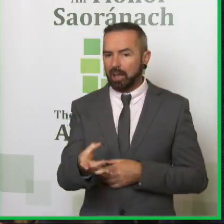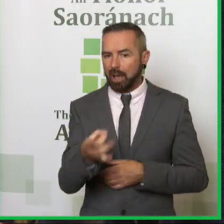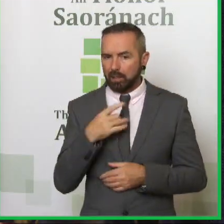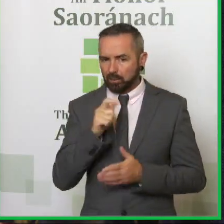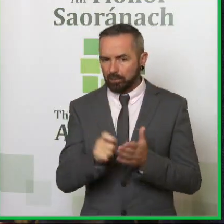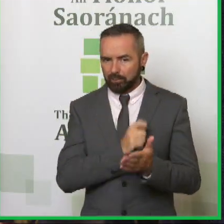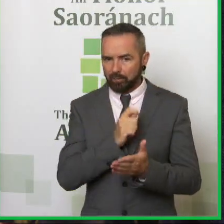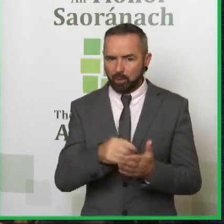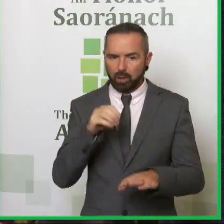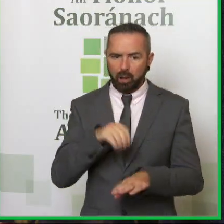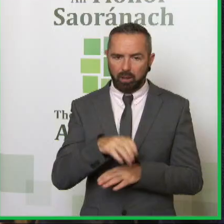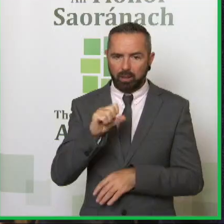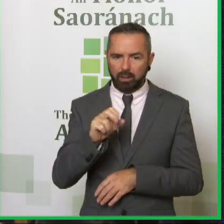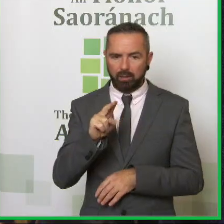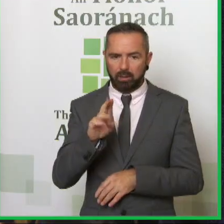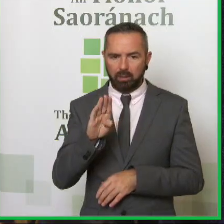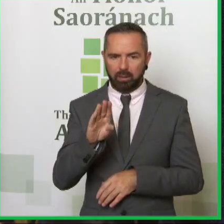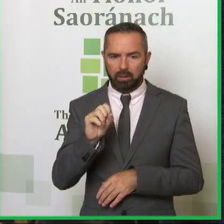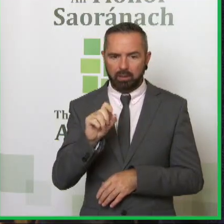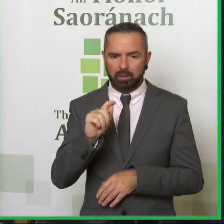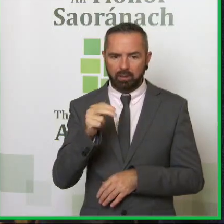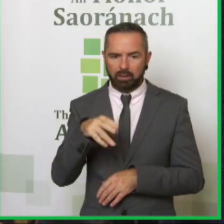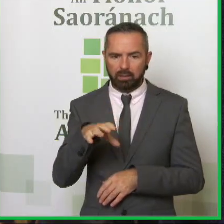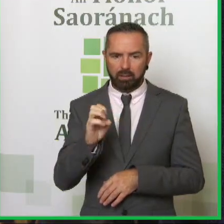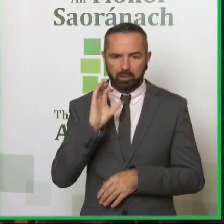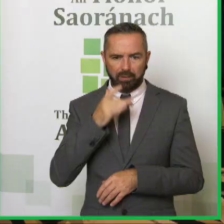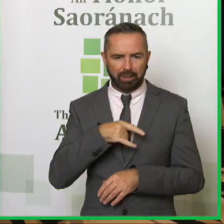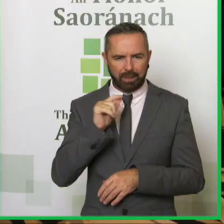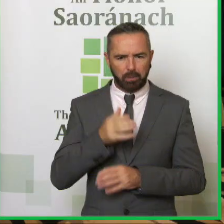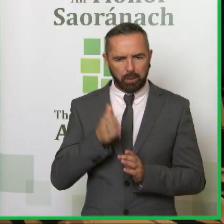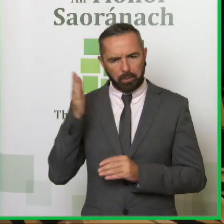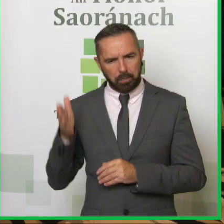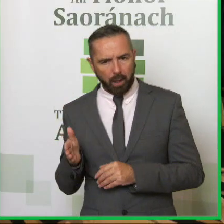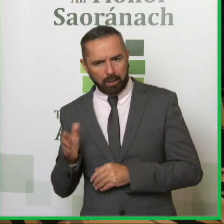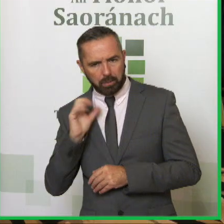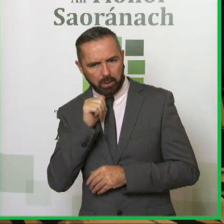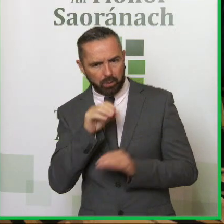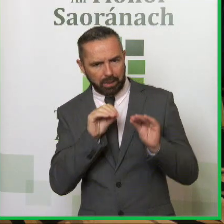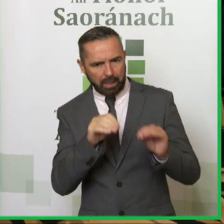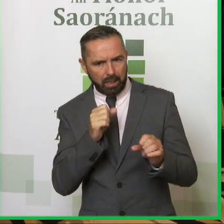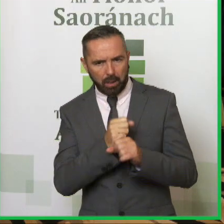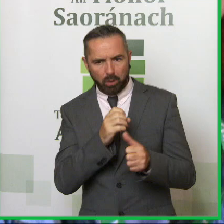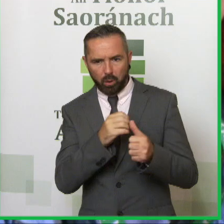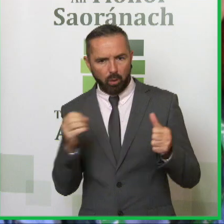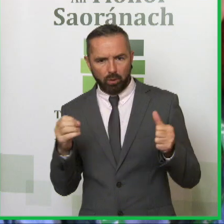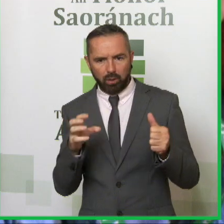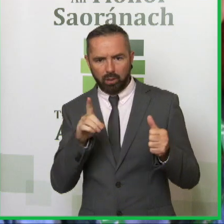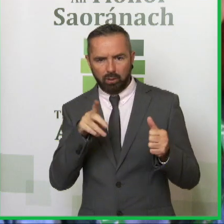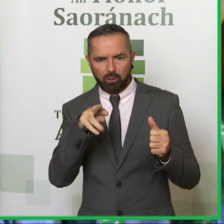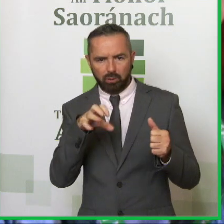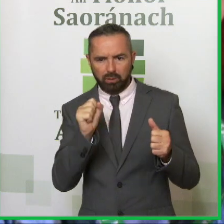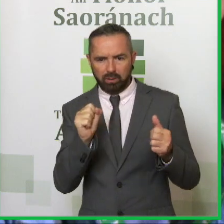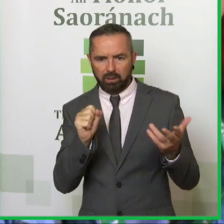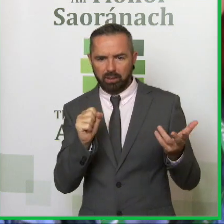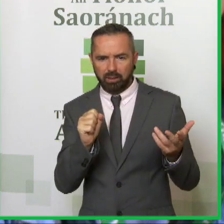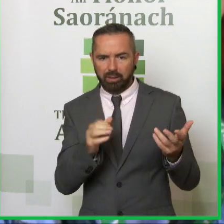these substances. And I feel like there's a bit of bias as we weren't educated on these substances. And human nature is such that if